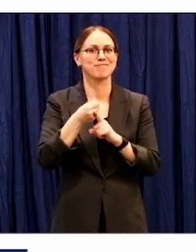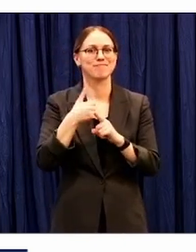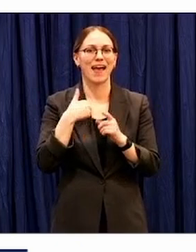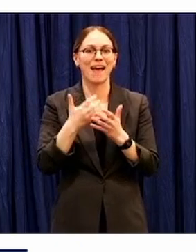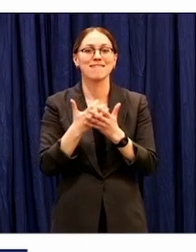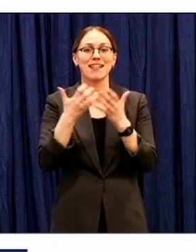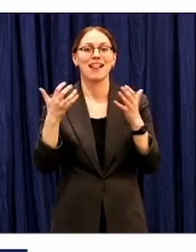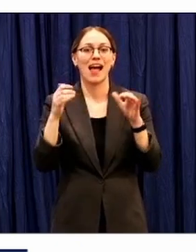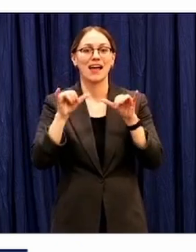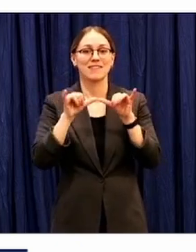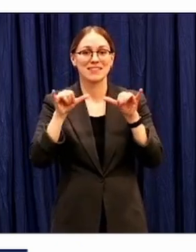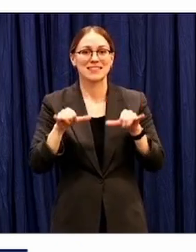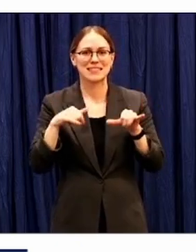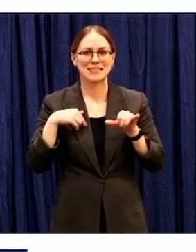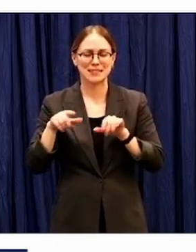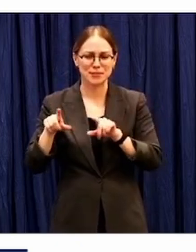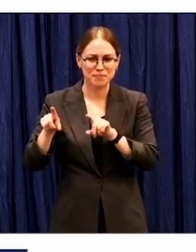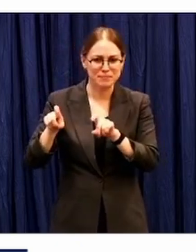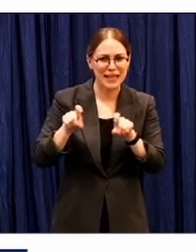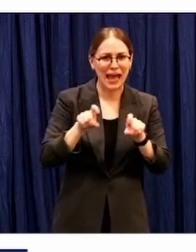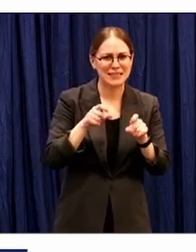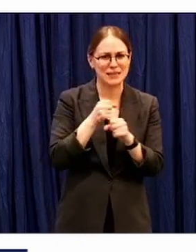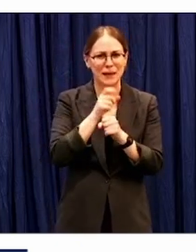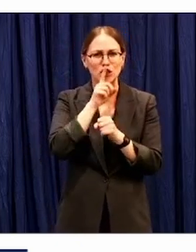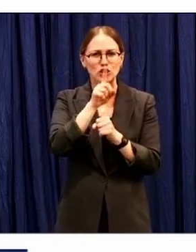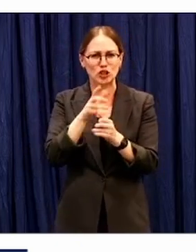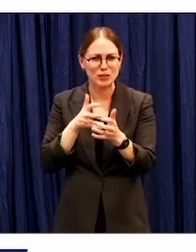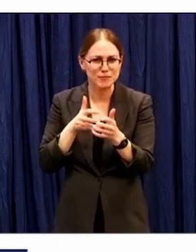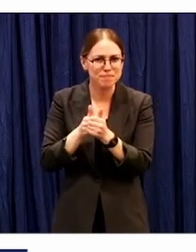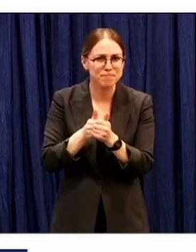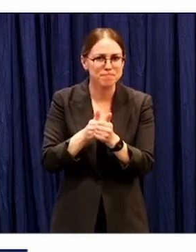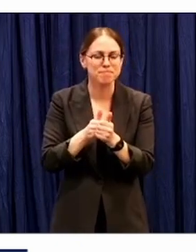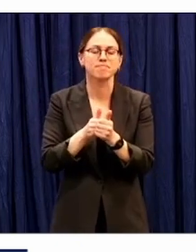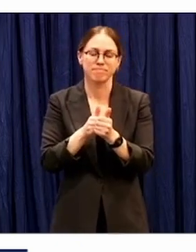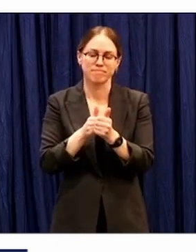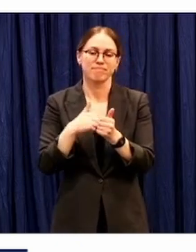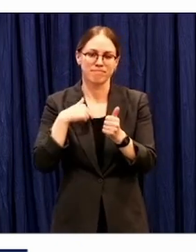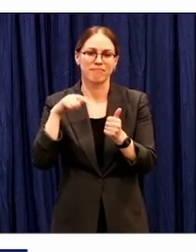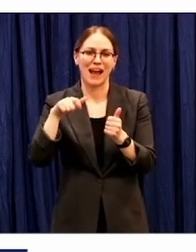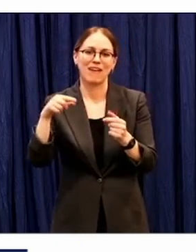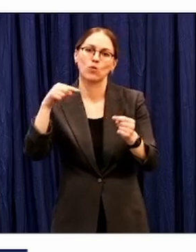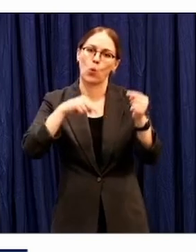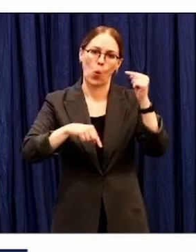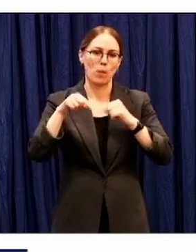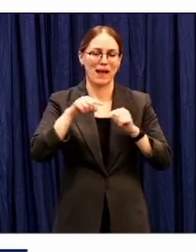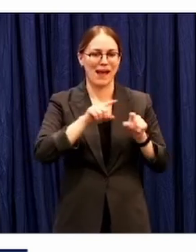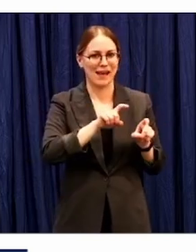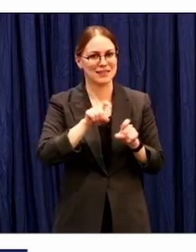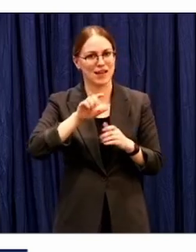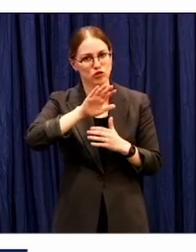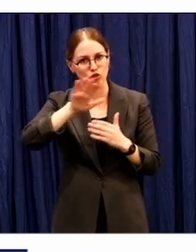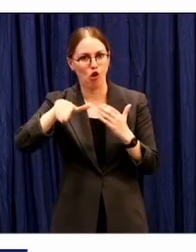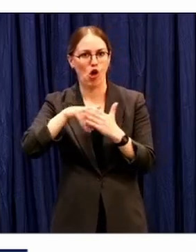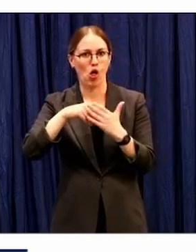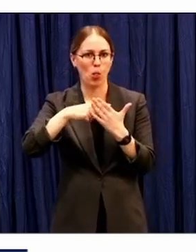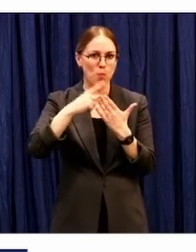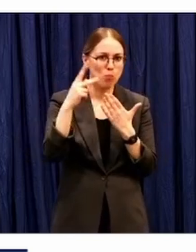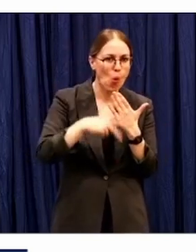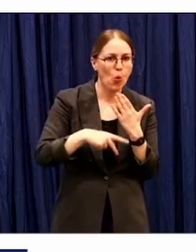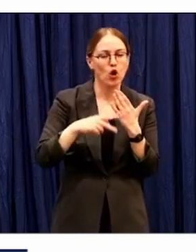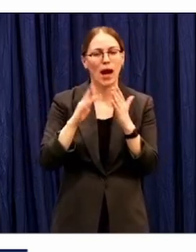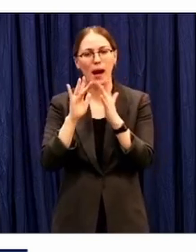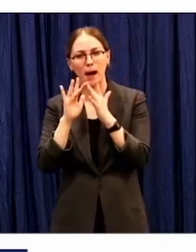we've tested against WCAG 2.0. So it was determined that we're going to go back and test all of our external systems to catch any